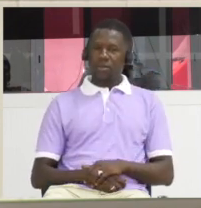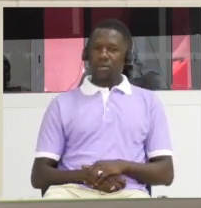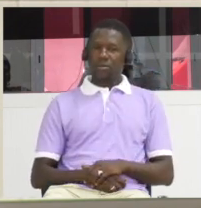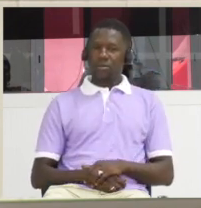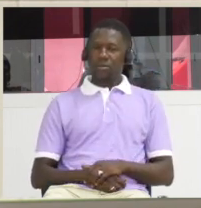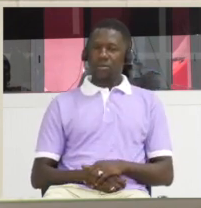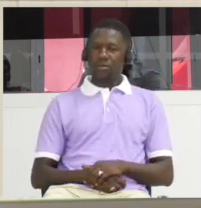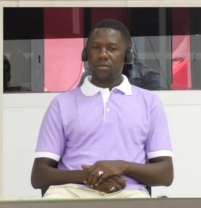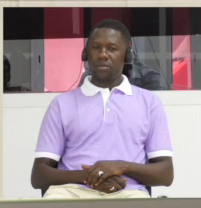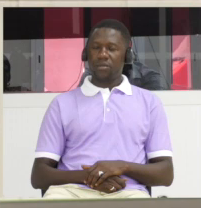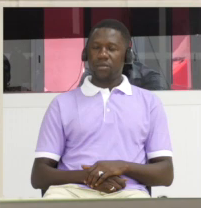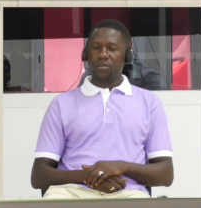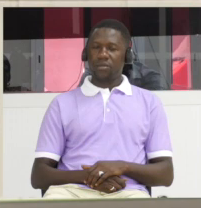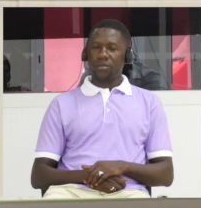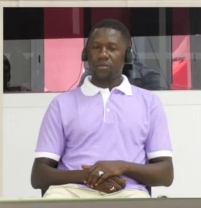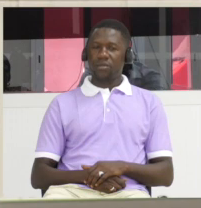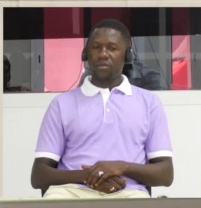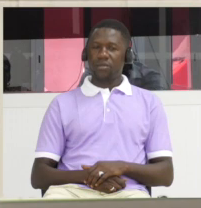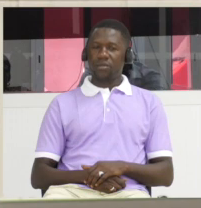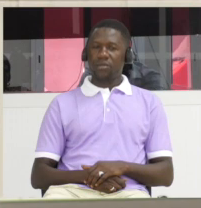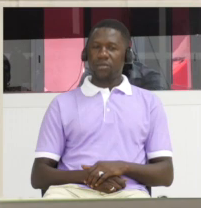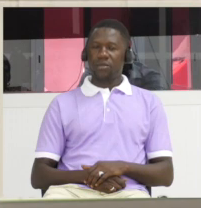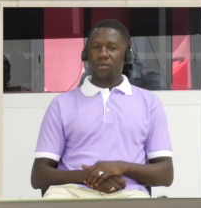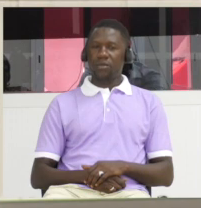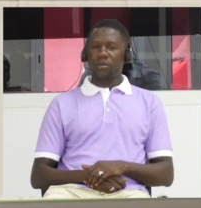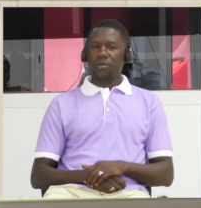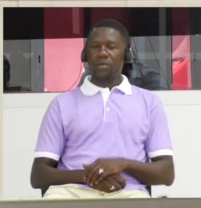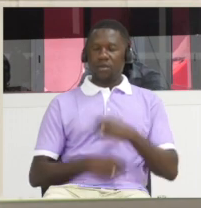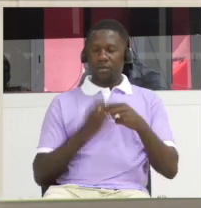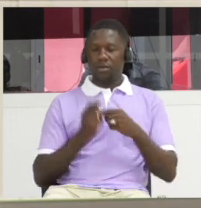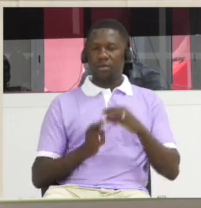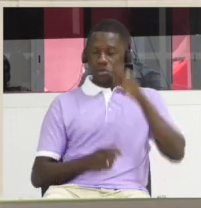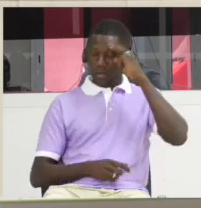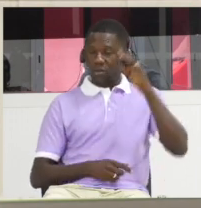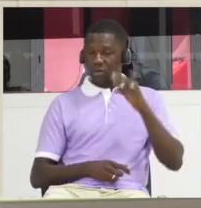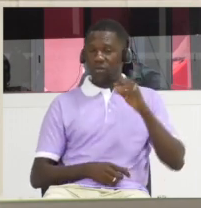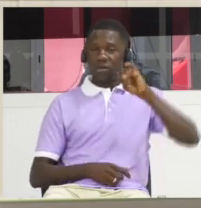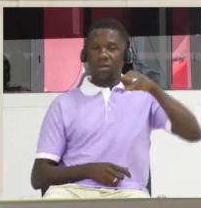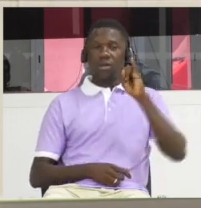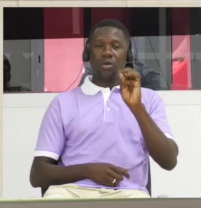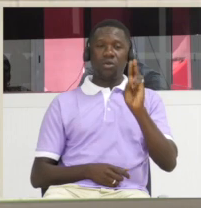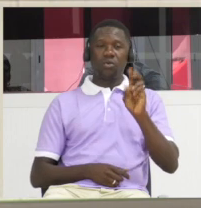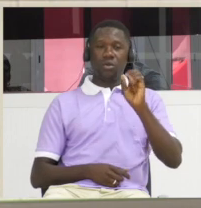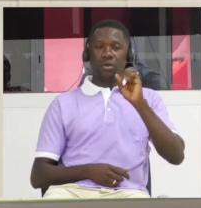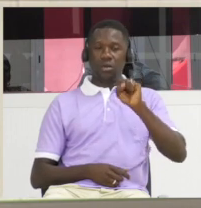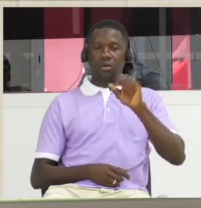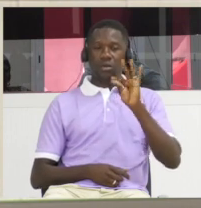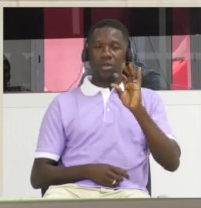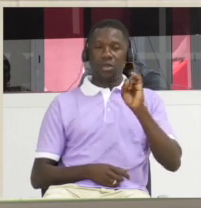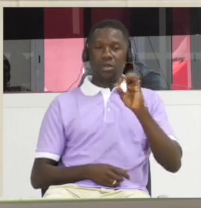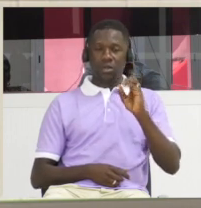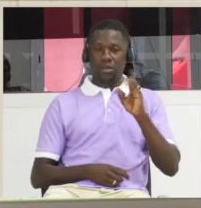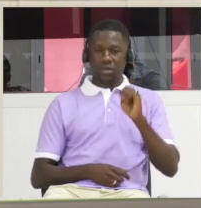So the vice president, the Minister of Justice, went to the airport to receive